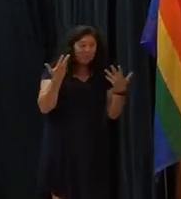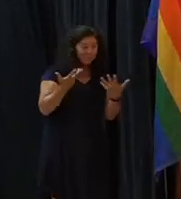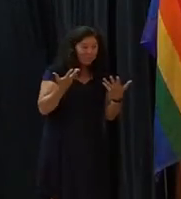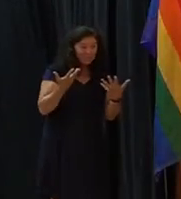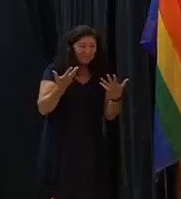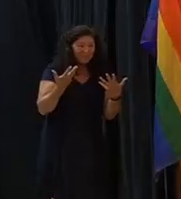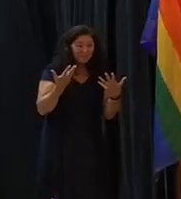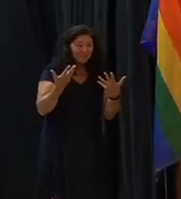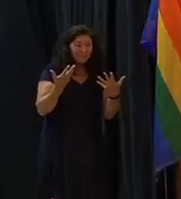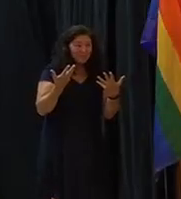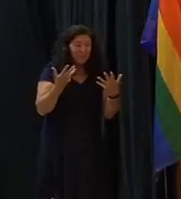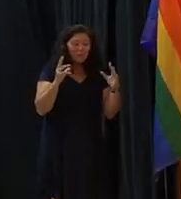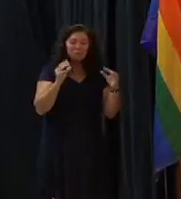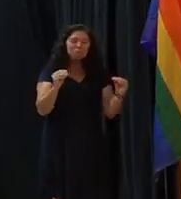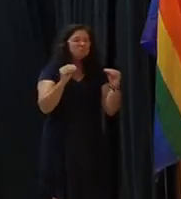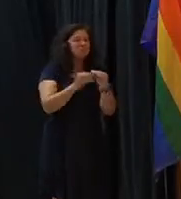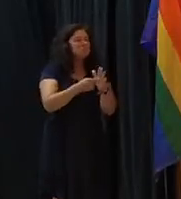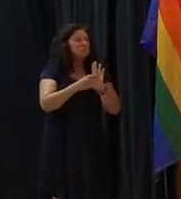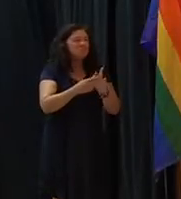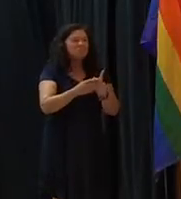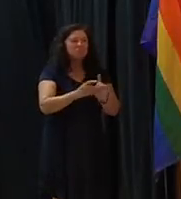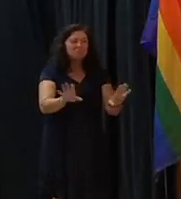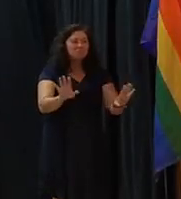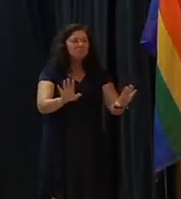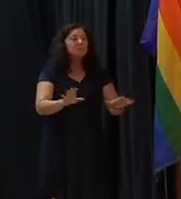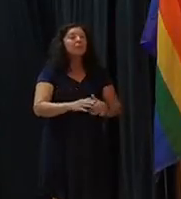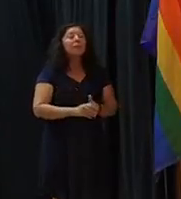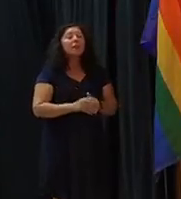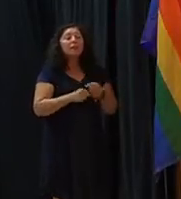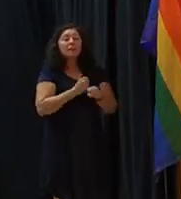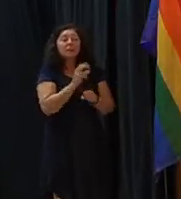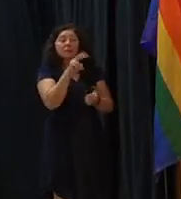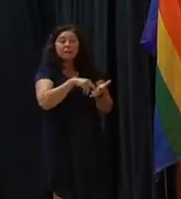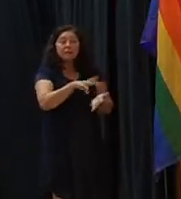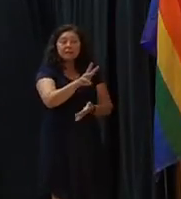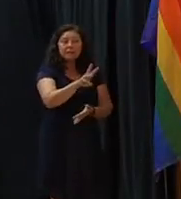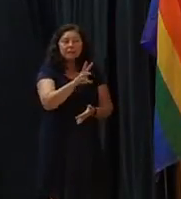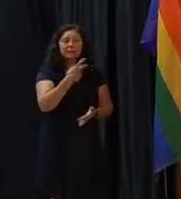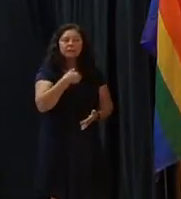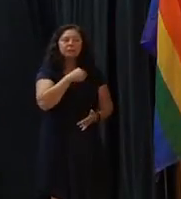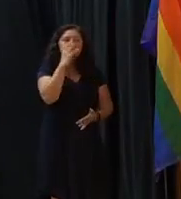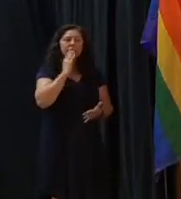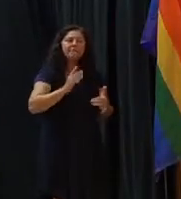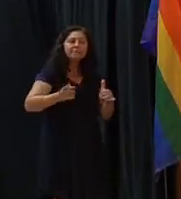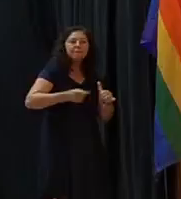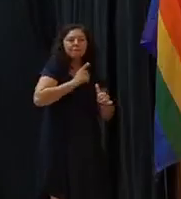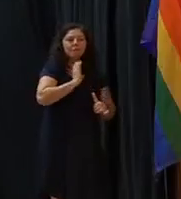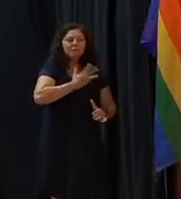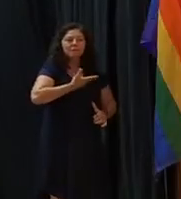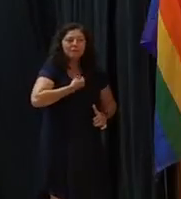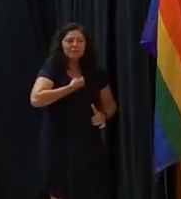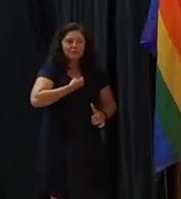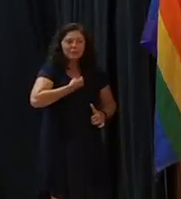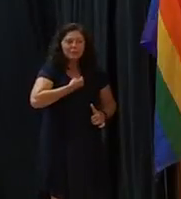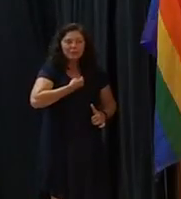that is no longer needed, okay? In 2006, we had the first transgender